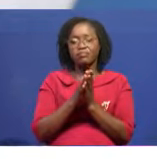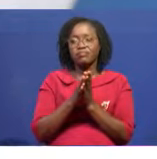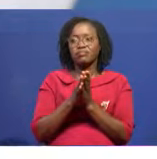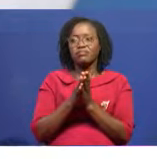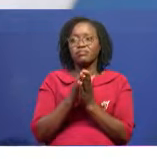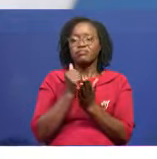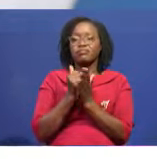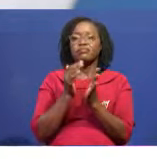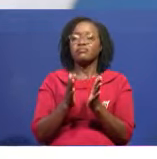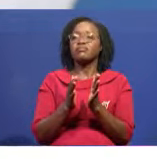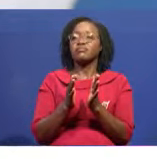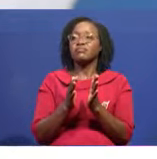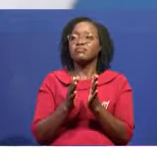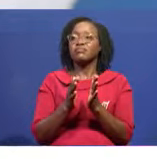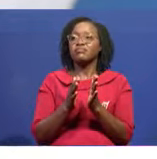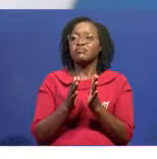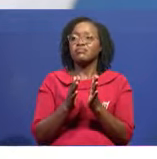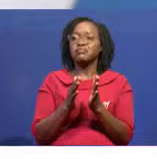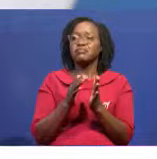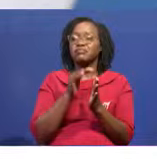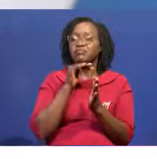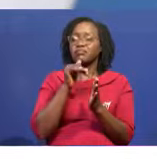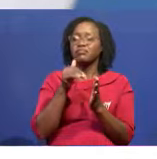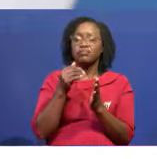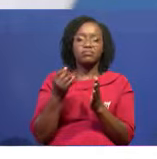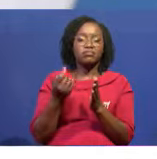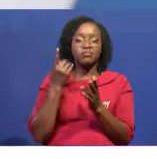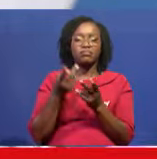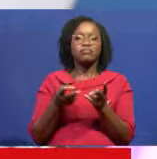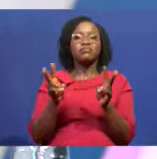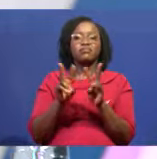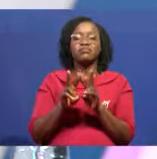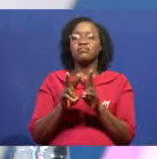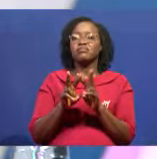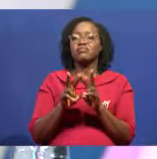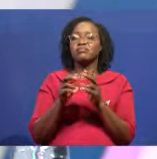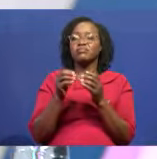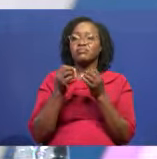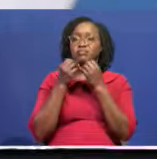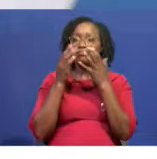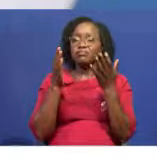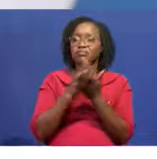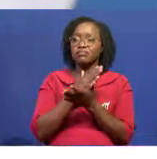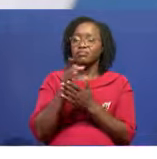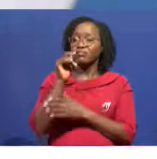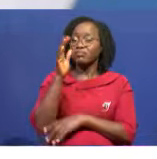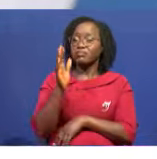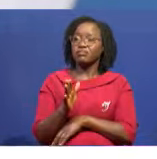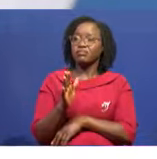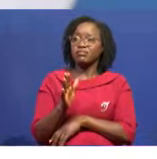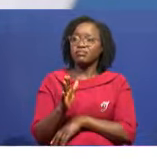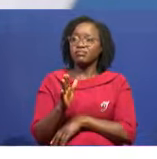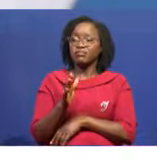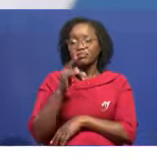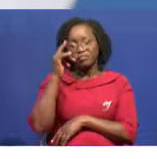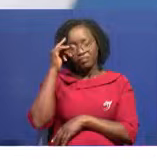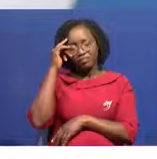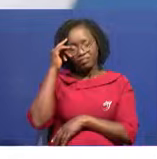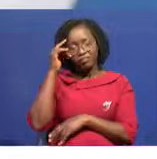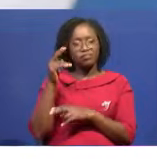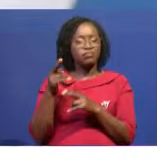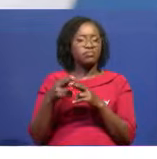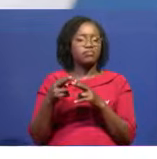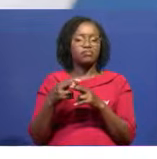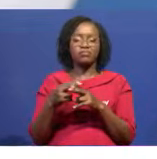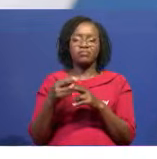have officers who do not understand and appreciate the value of releasing information to the Kenyan people. And I think with time,